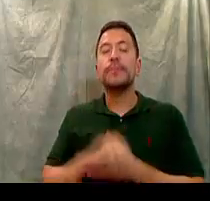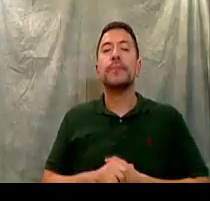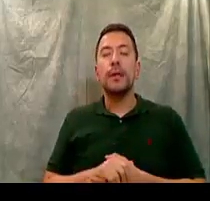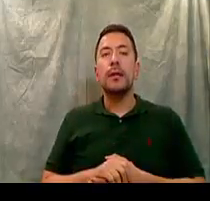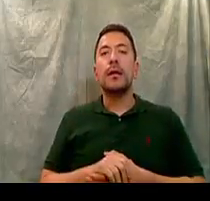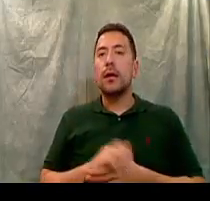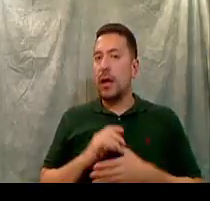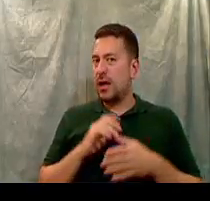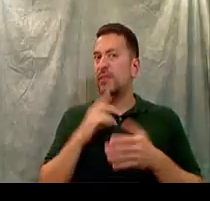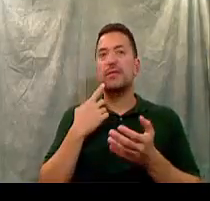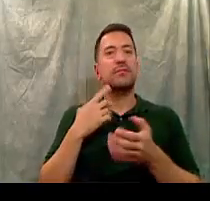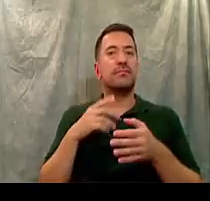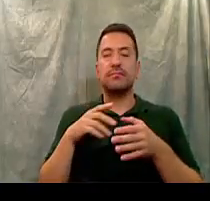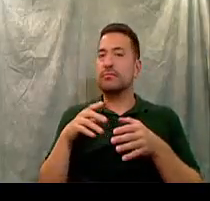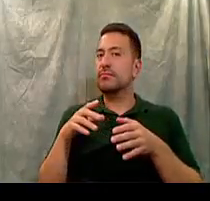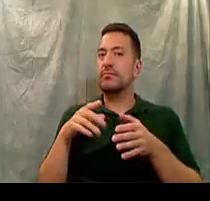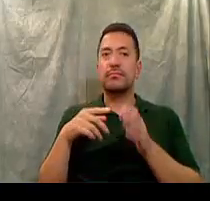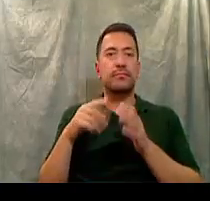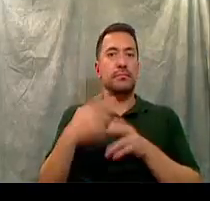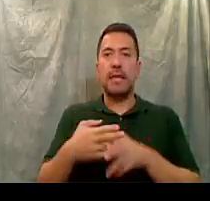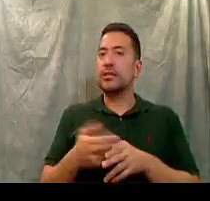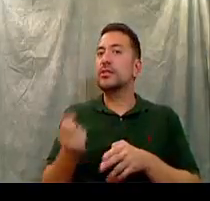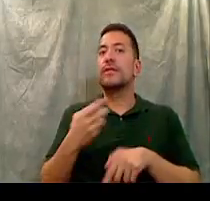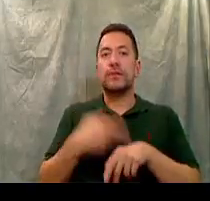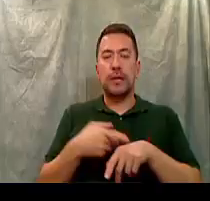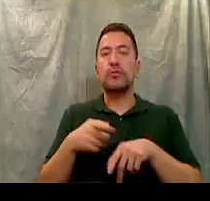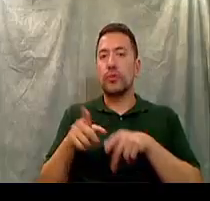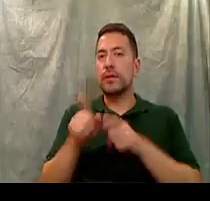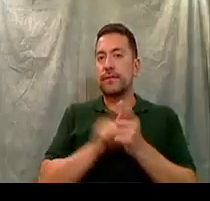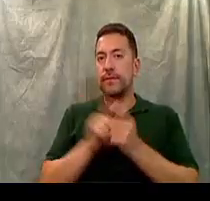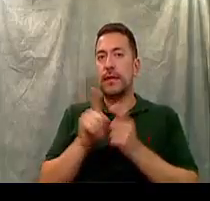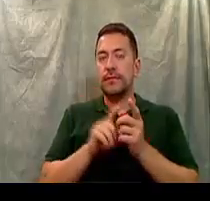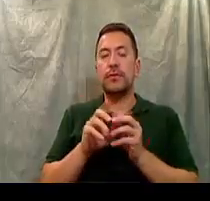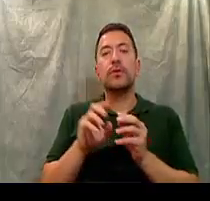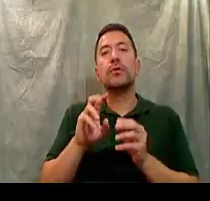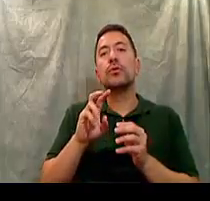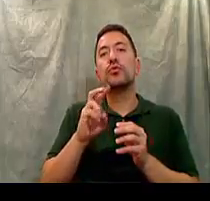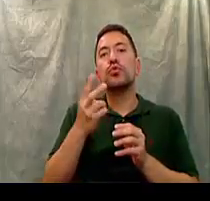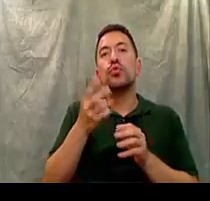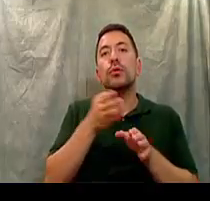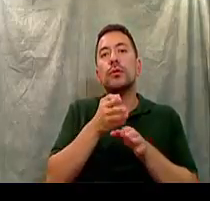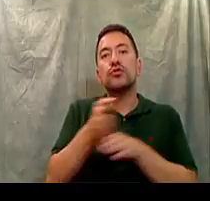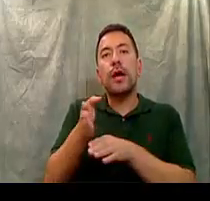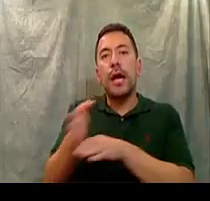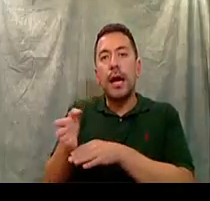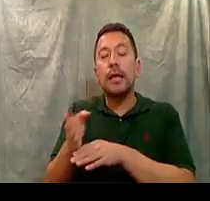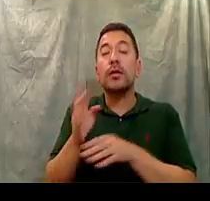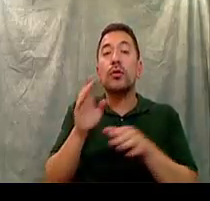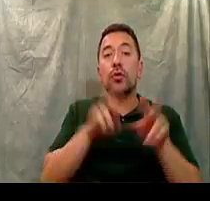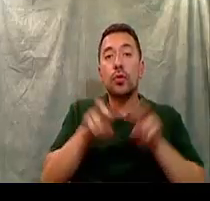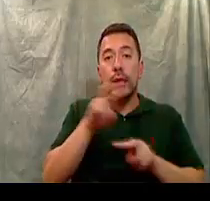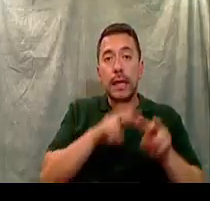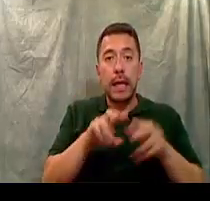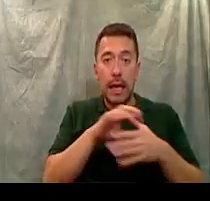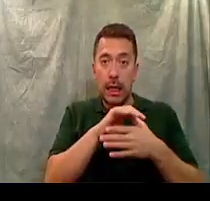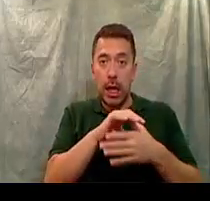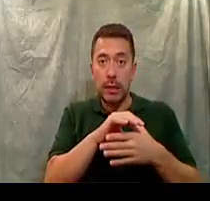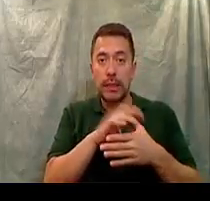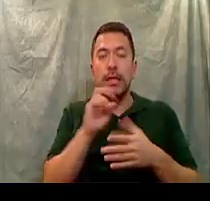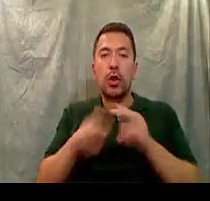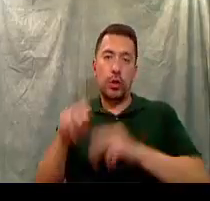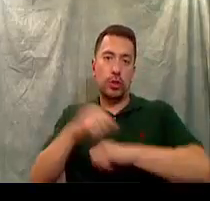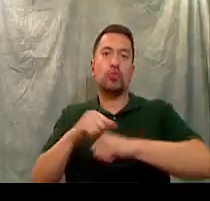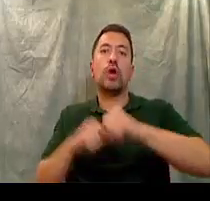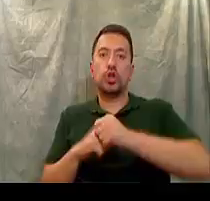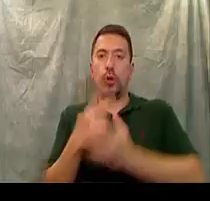across our face-to-face sessions, you're on a dual track agenda as you're reading articles. You're looking at content and you're looking at structure